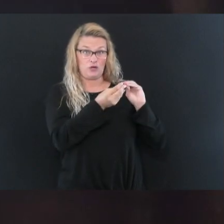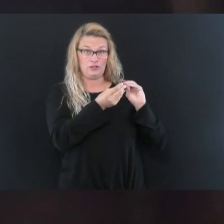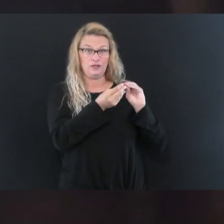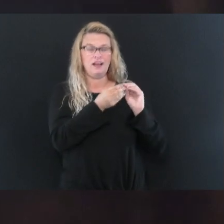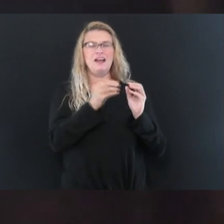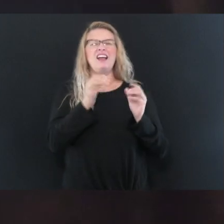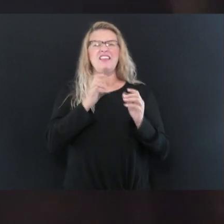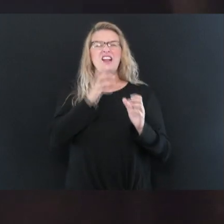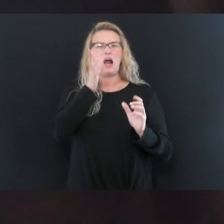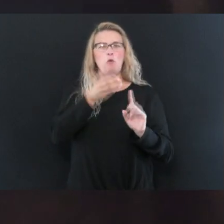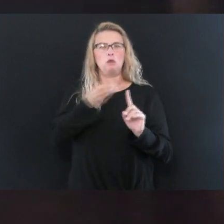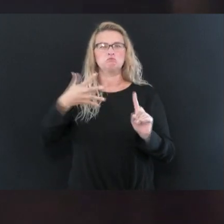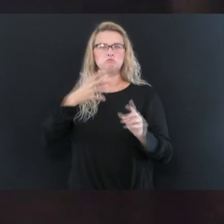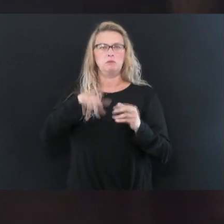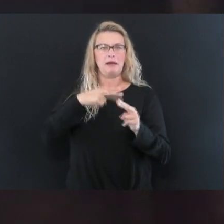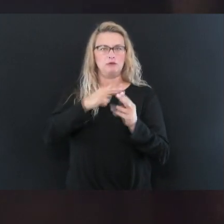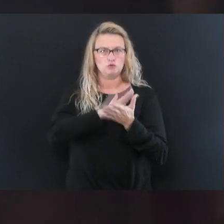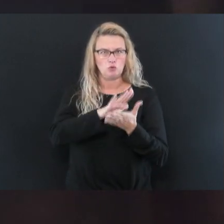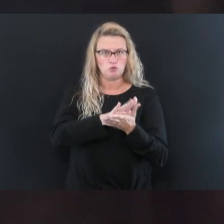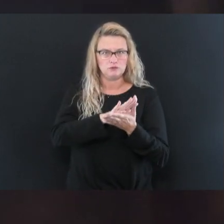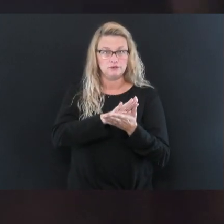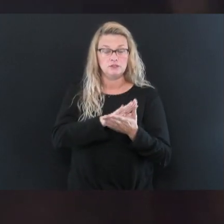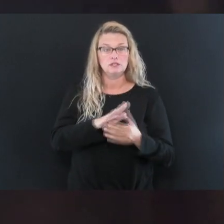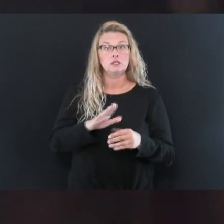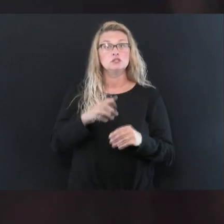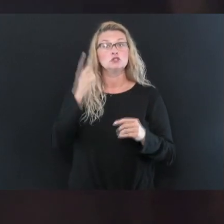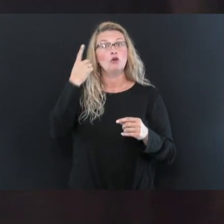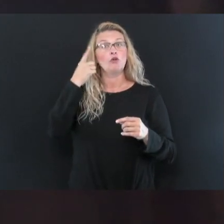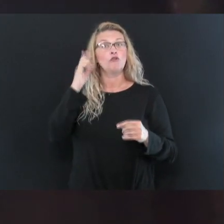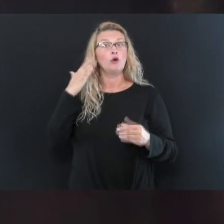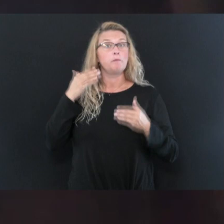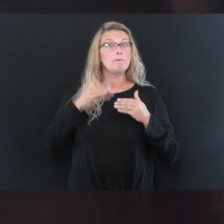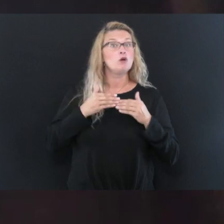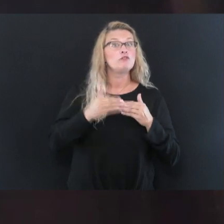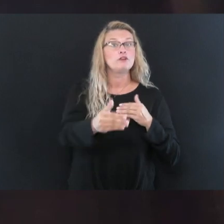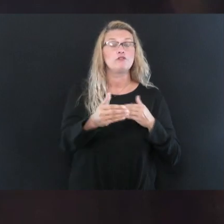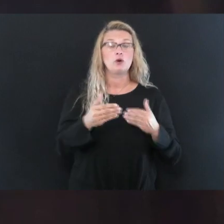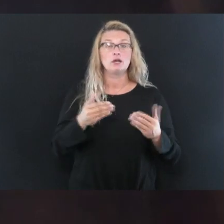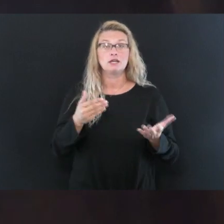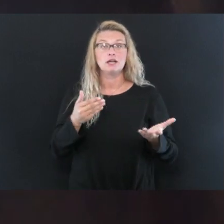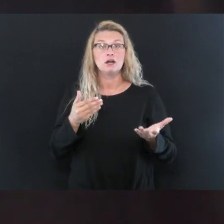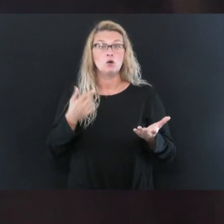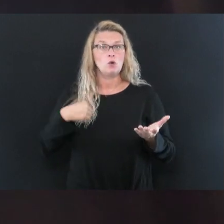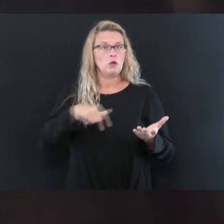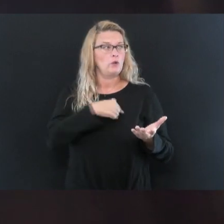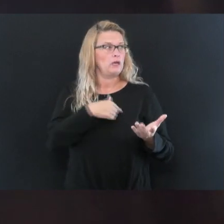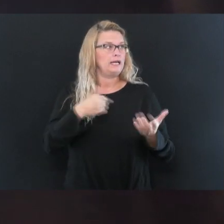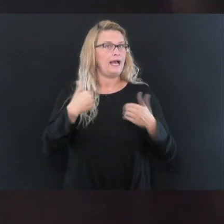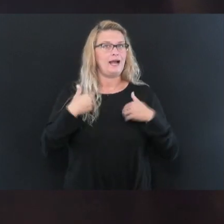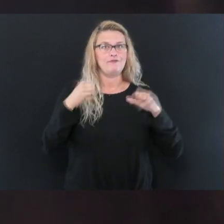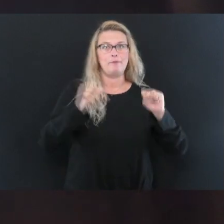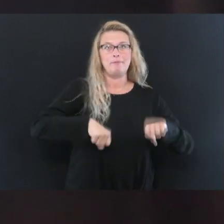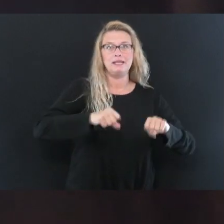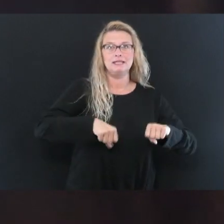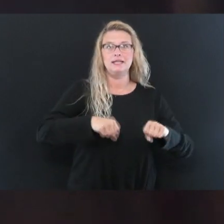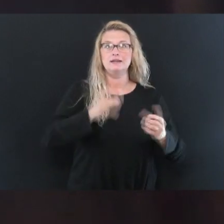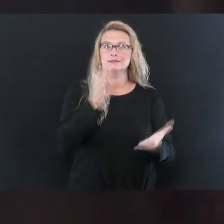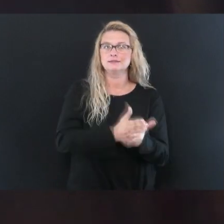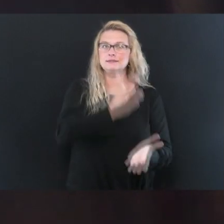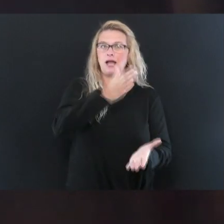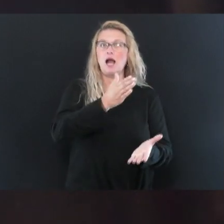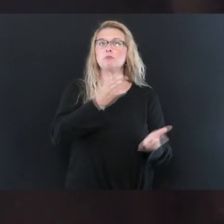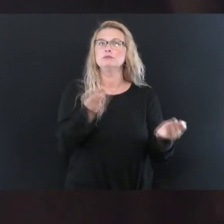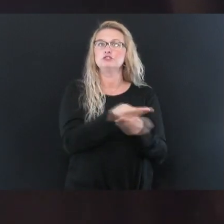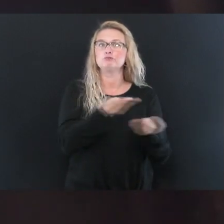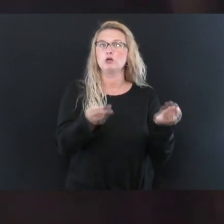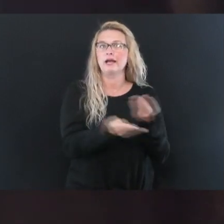second. So as we are going forward, we know the cornerstones of our ability to stop the spread of COVID-19 in